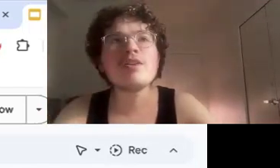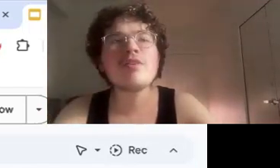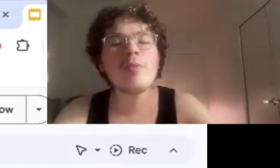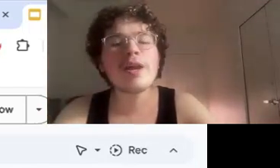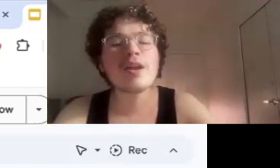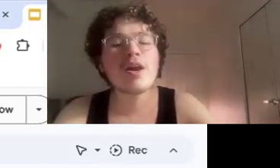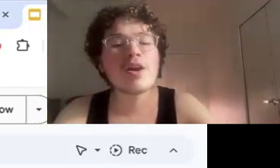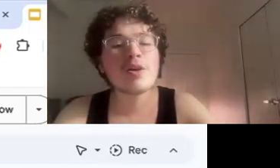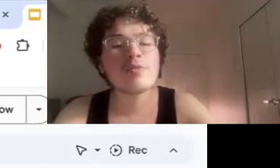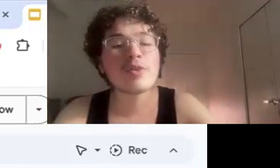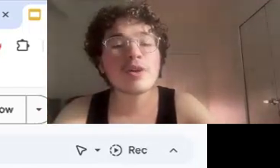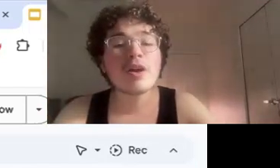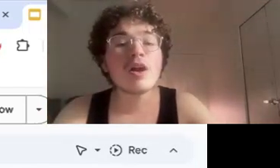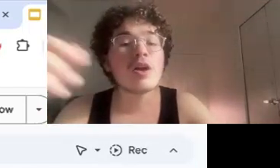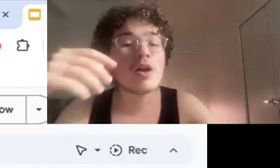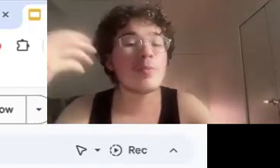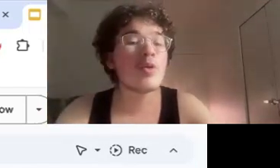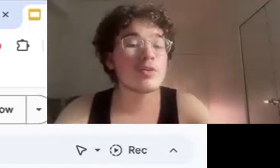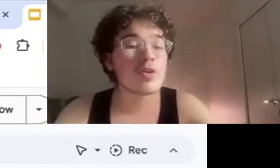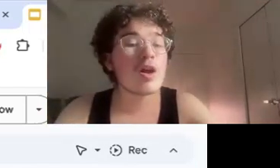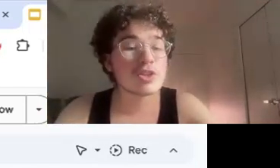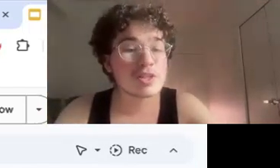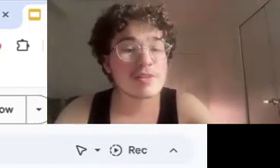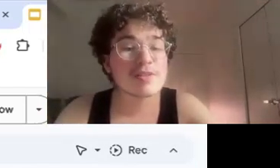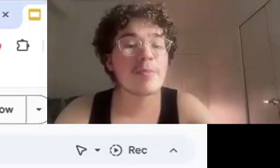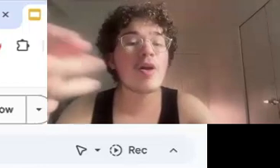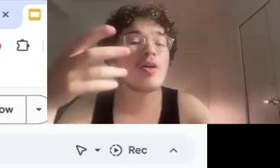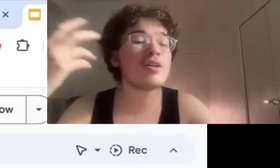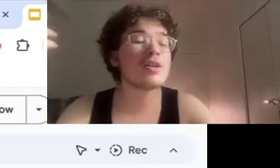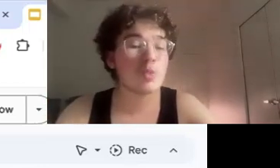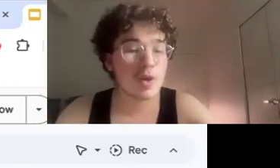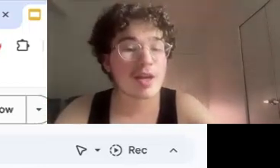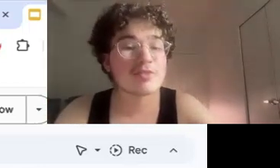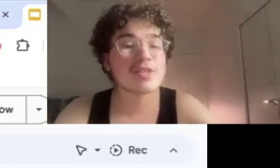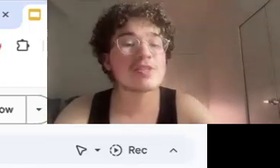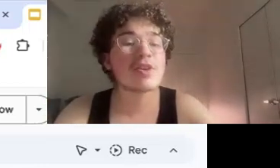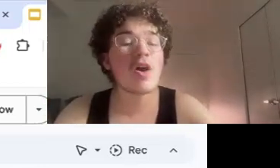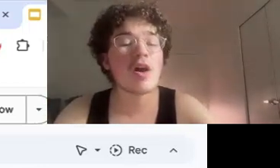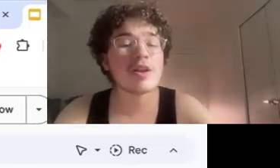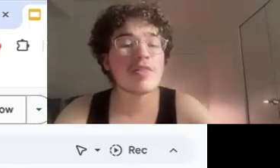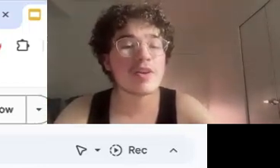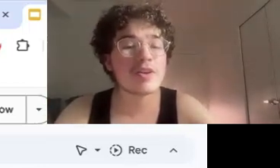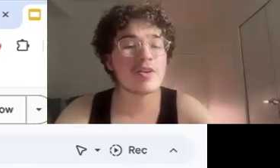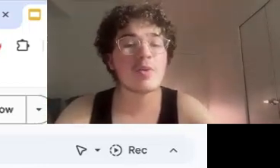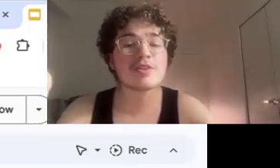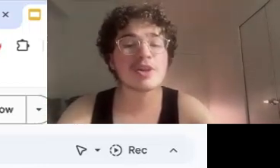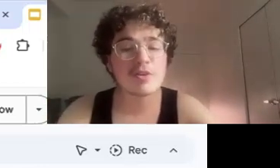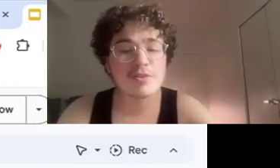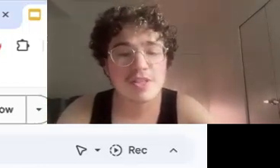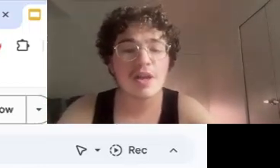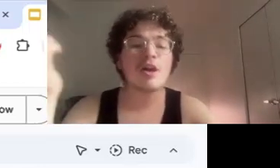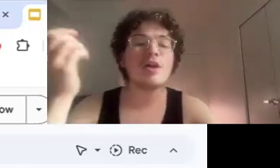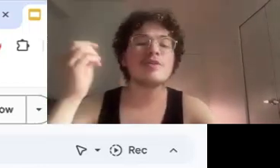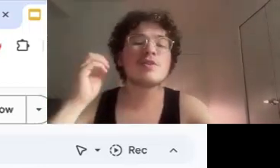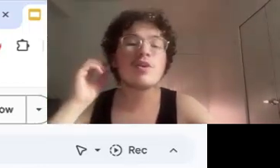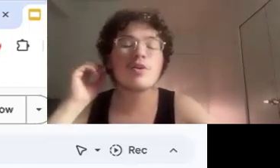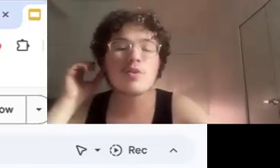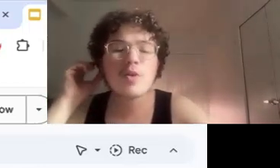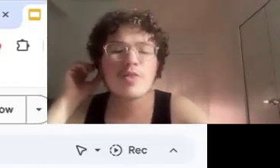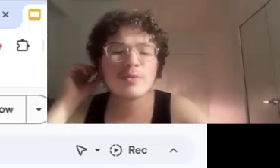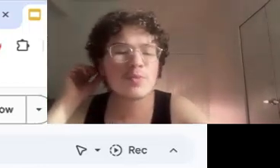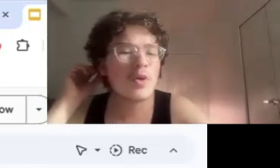about how these themes may relate to one another. And here are some of my findings from